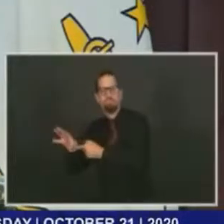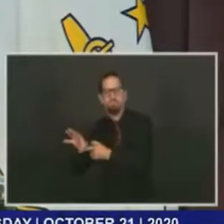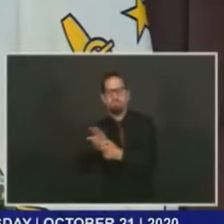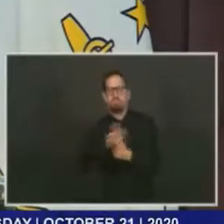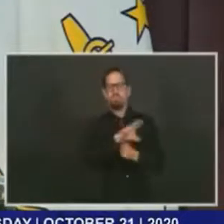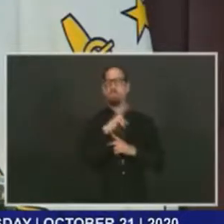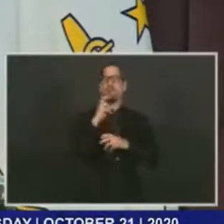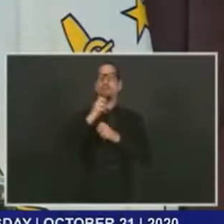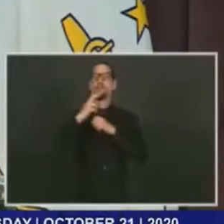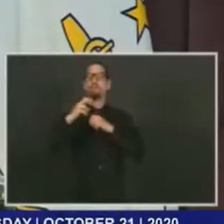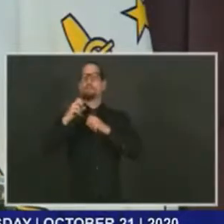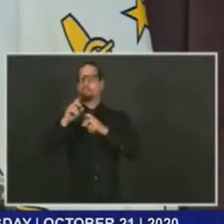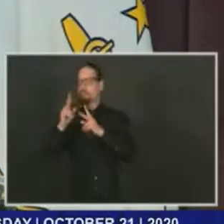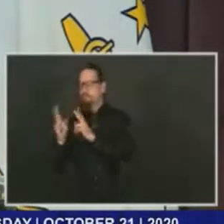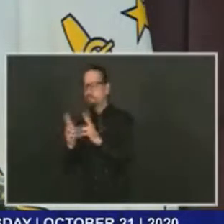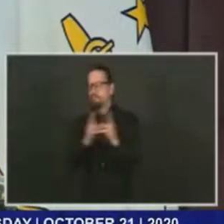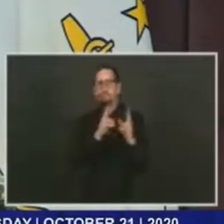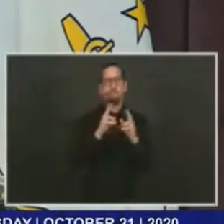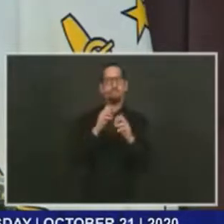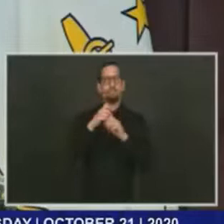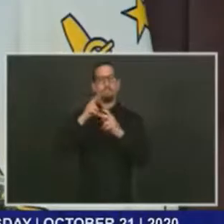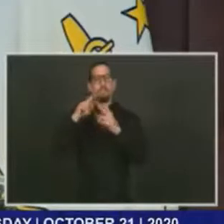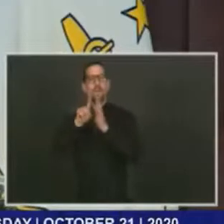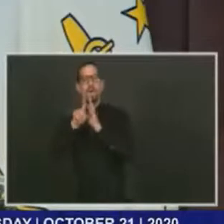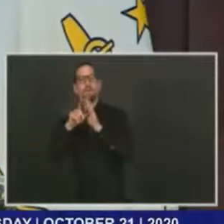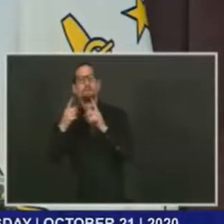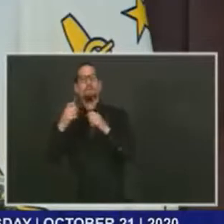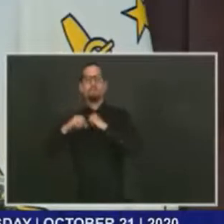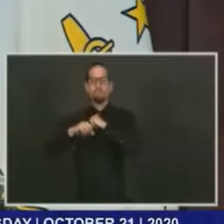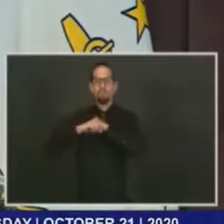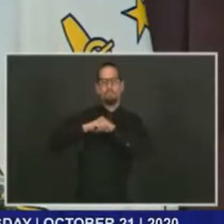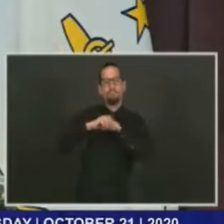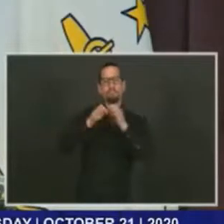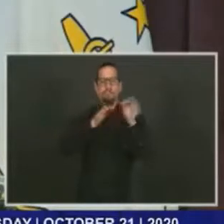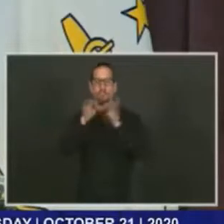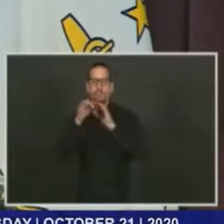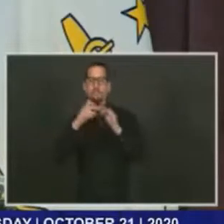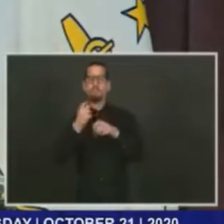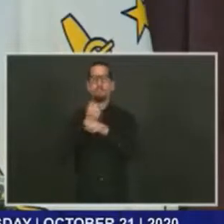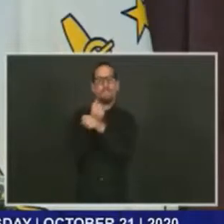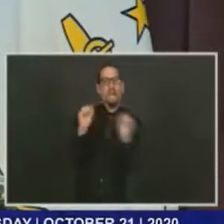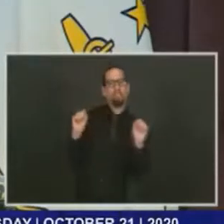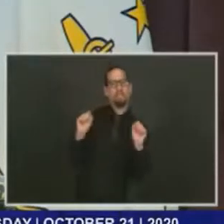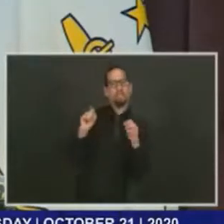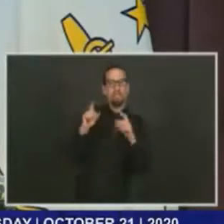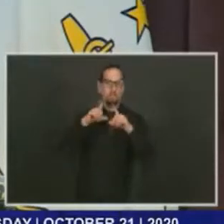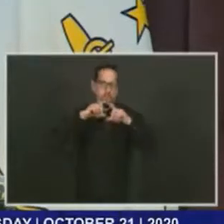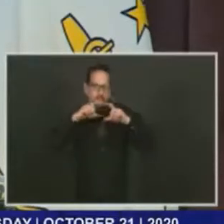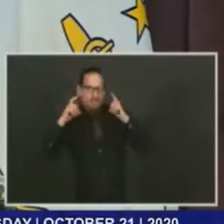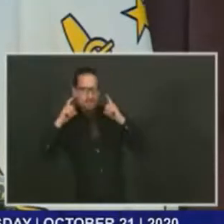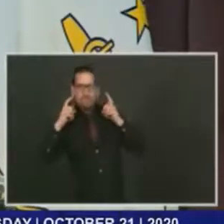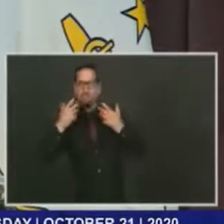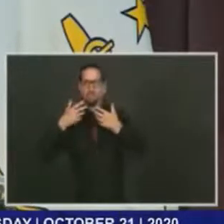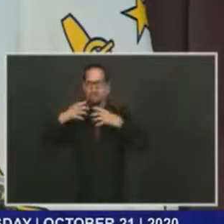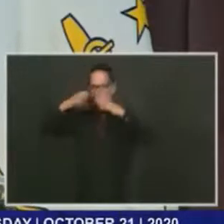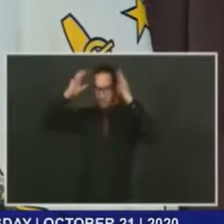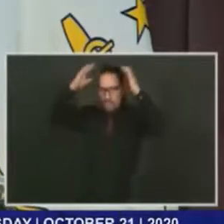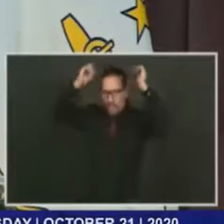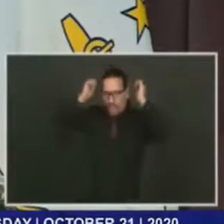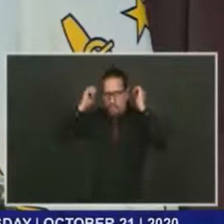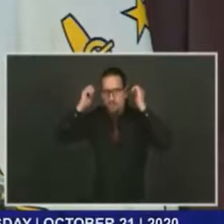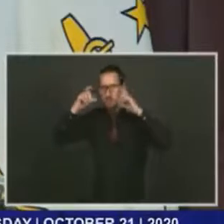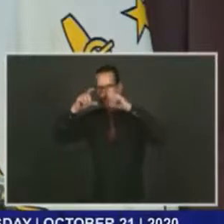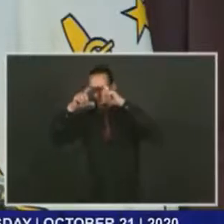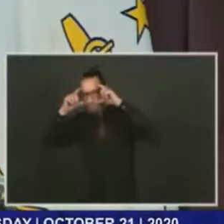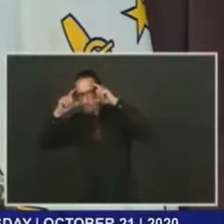construction sites. We know, look all around the country, there are outbreaks in manufacturing operations. You have to be in